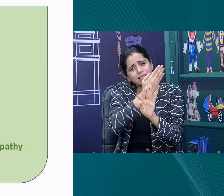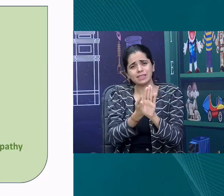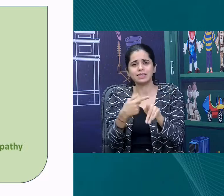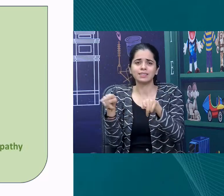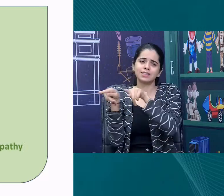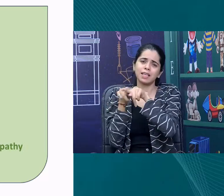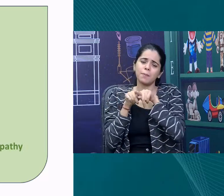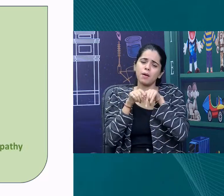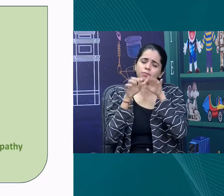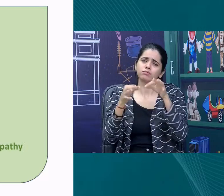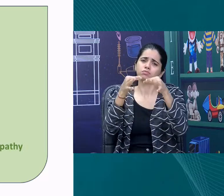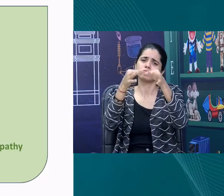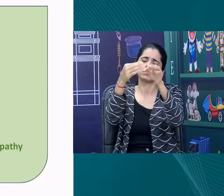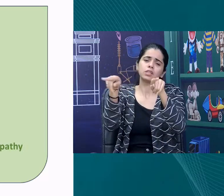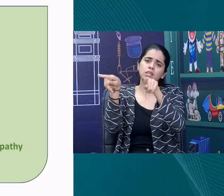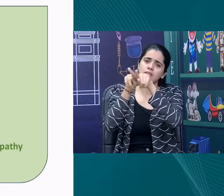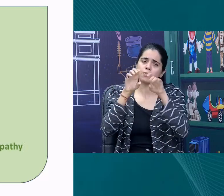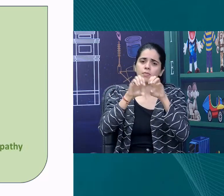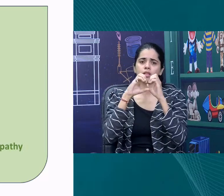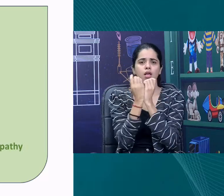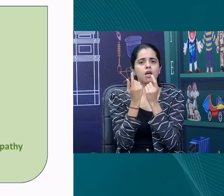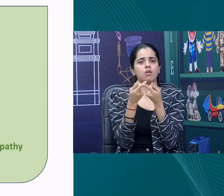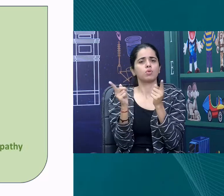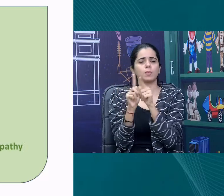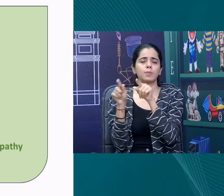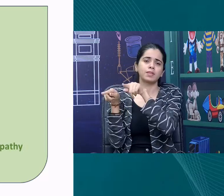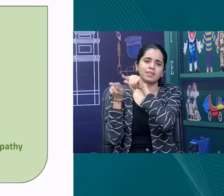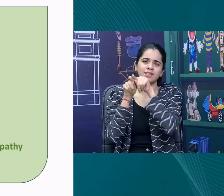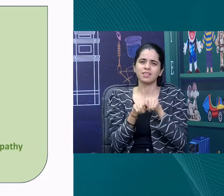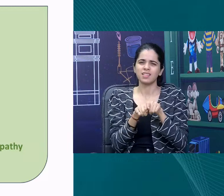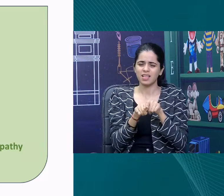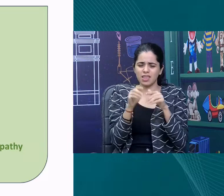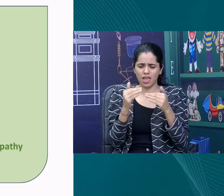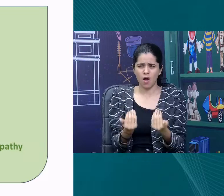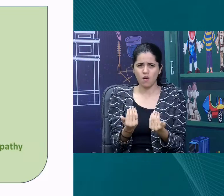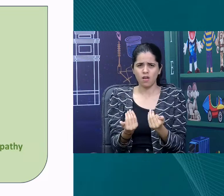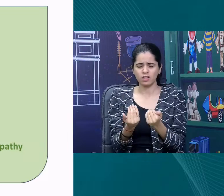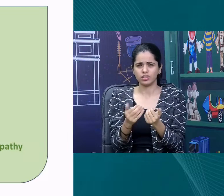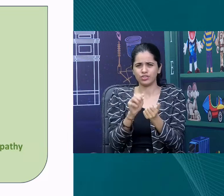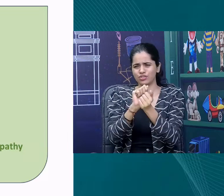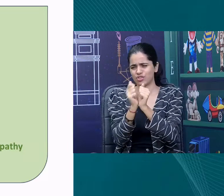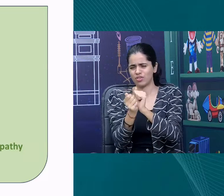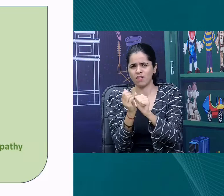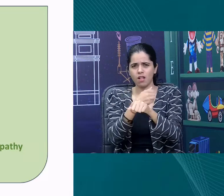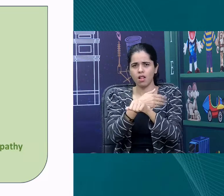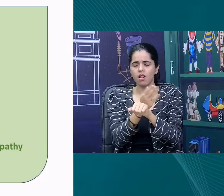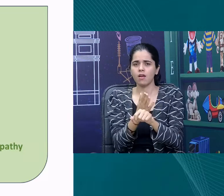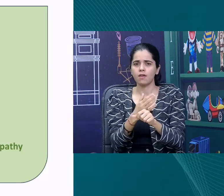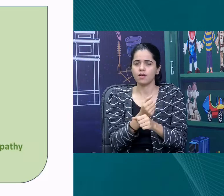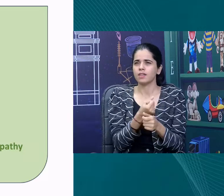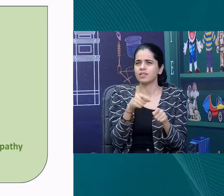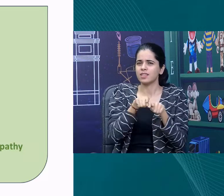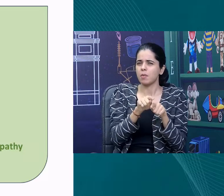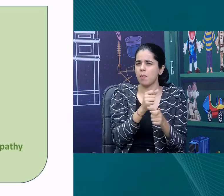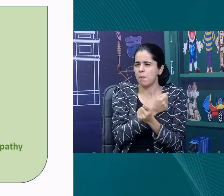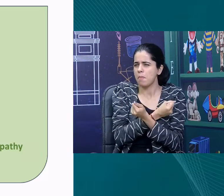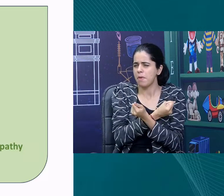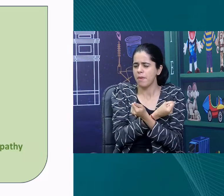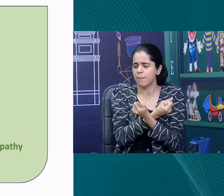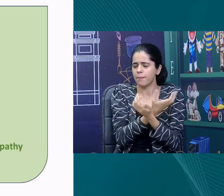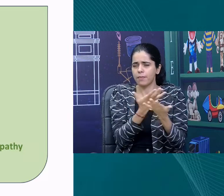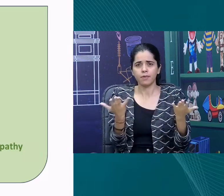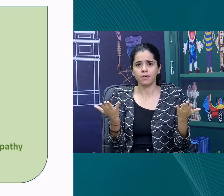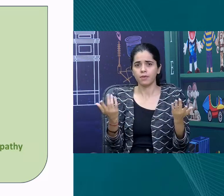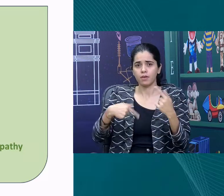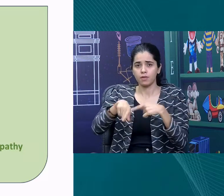practicing differentiation in classrooms. What happened a little later is the numbers increased, population increased. So we